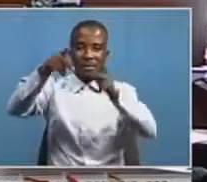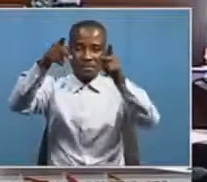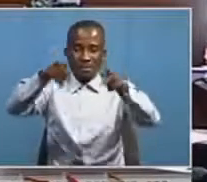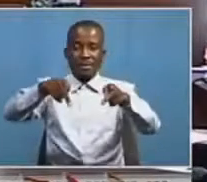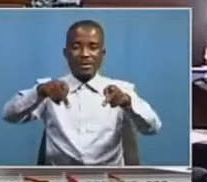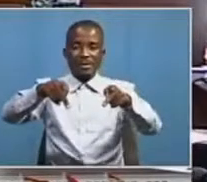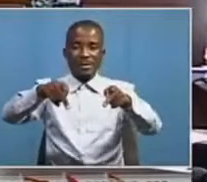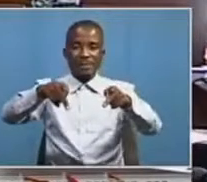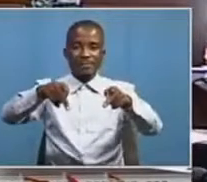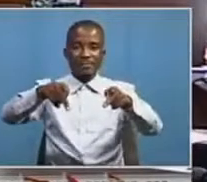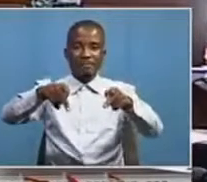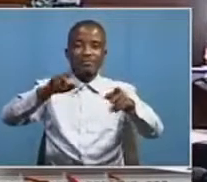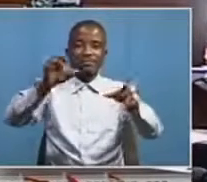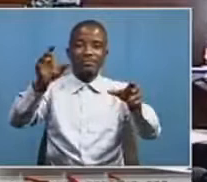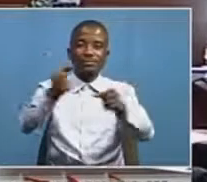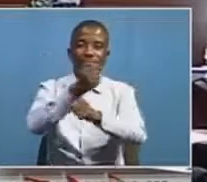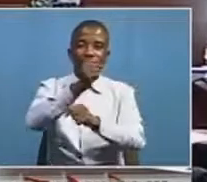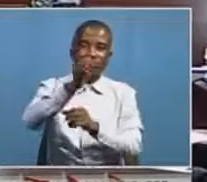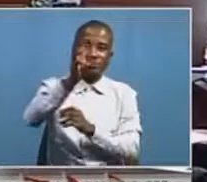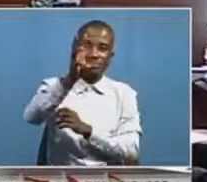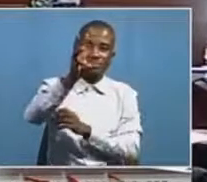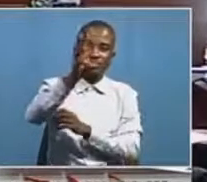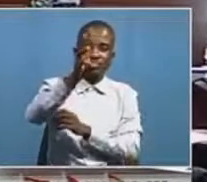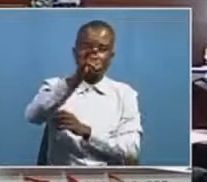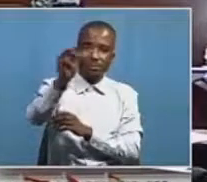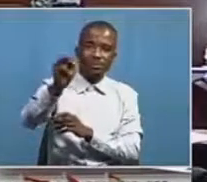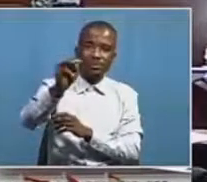NDP obtained